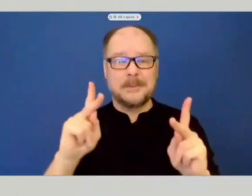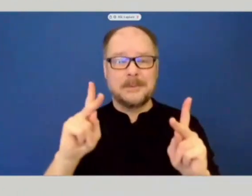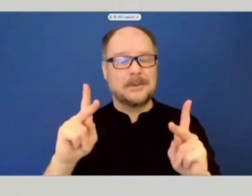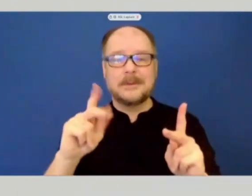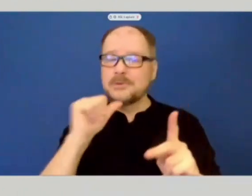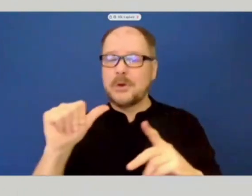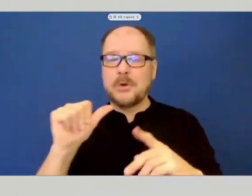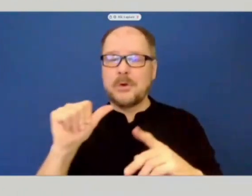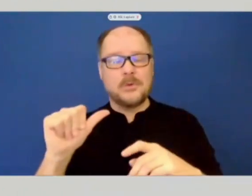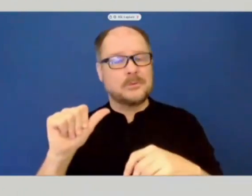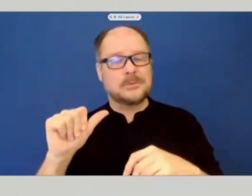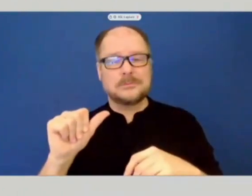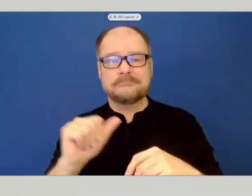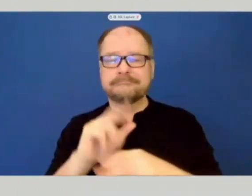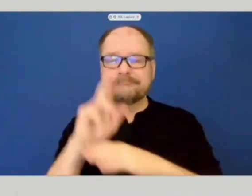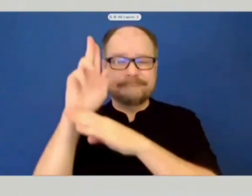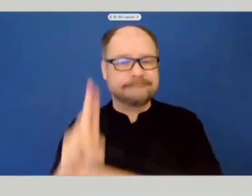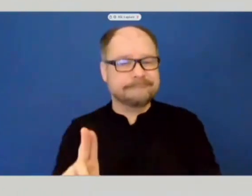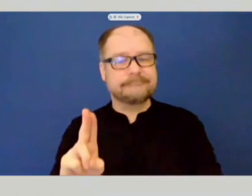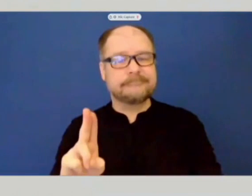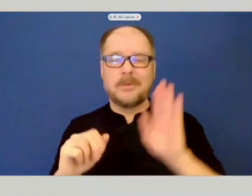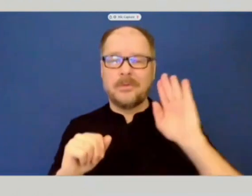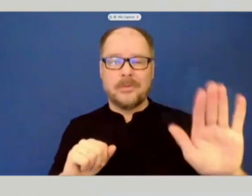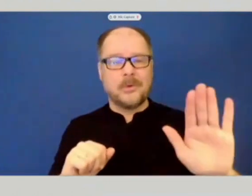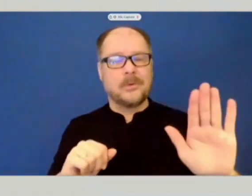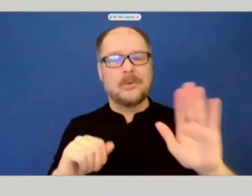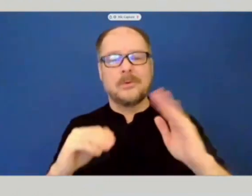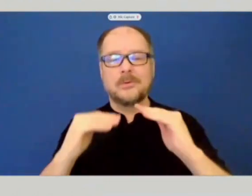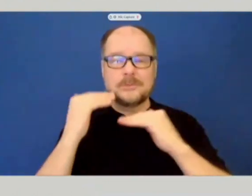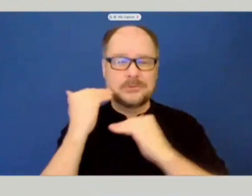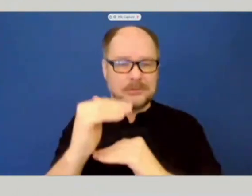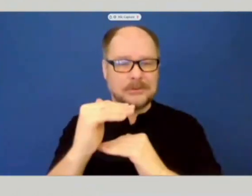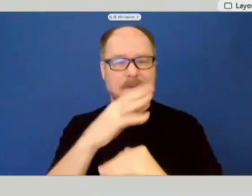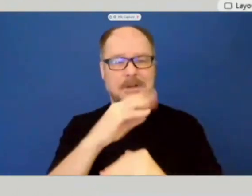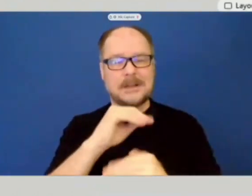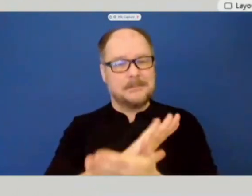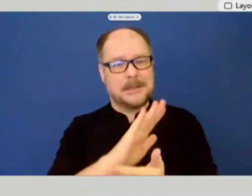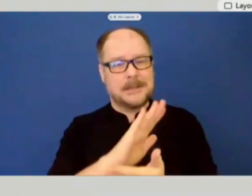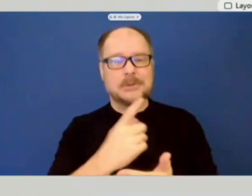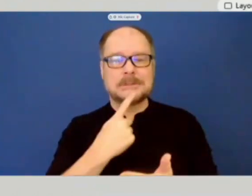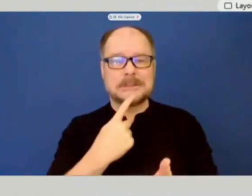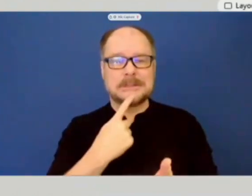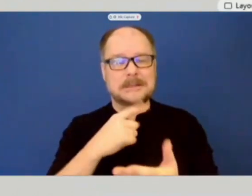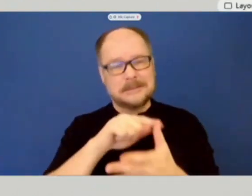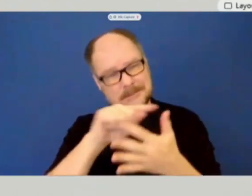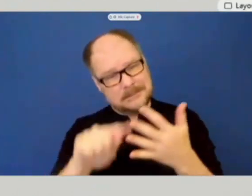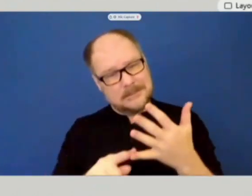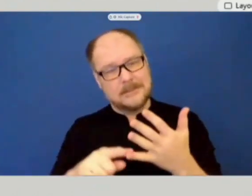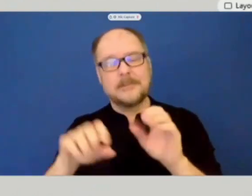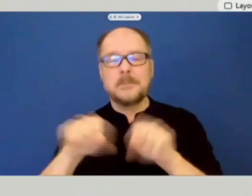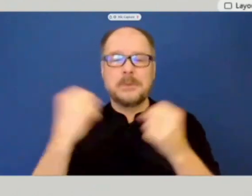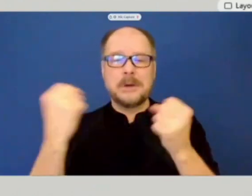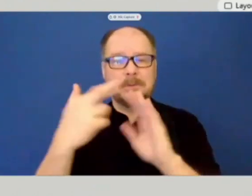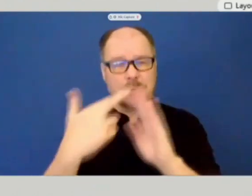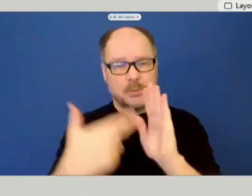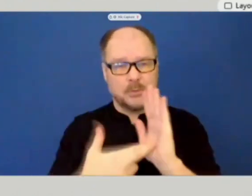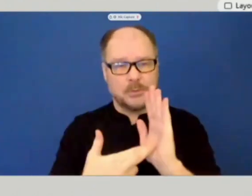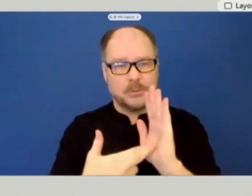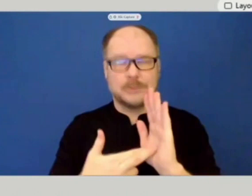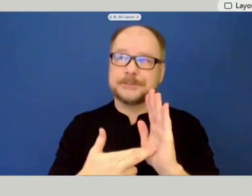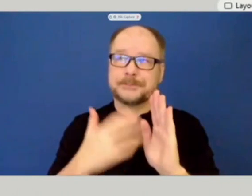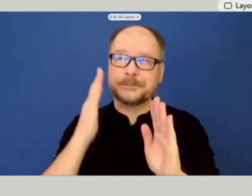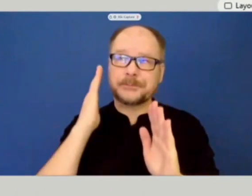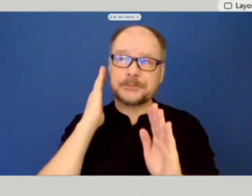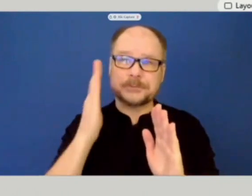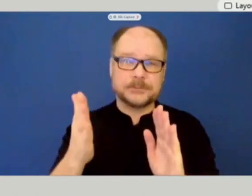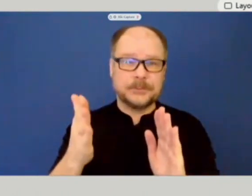in those settings with those restrictions. And the sheet that I saw had said, you know, breaking some of these rules would, you know, turn into